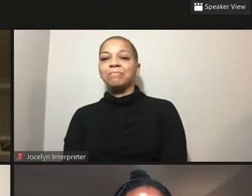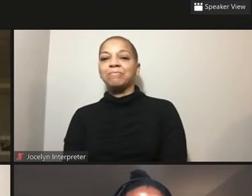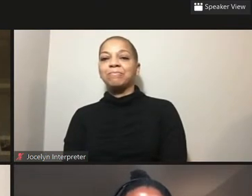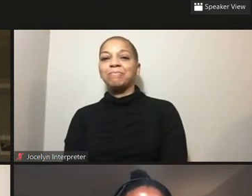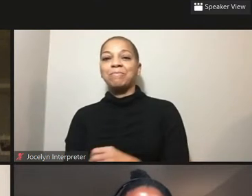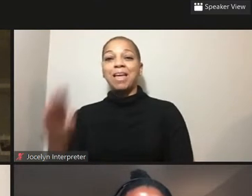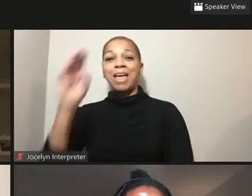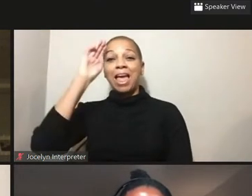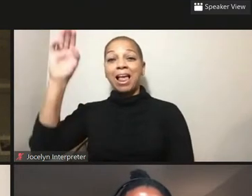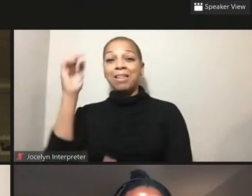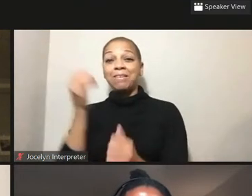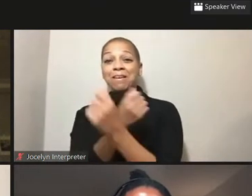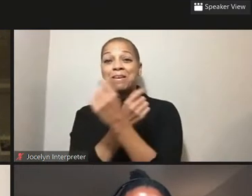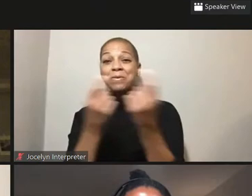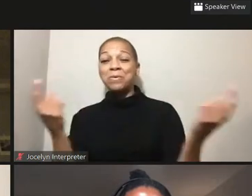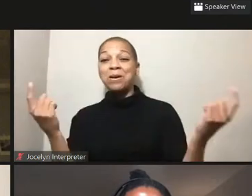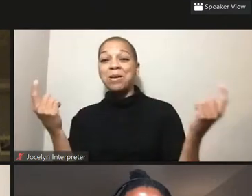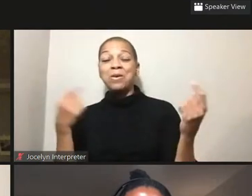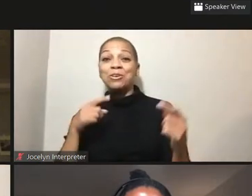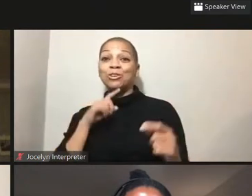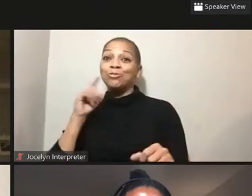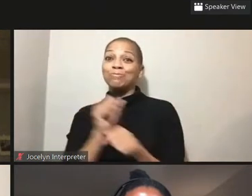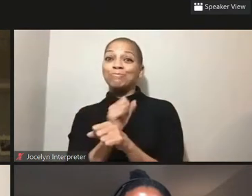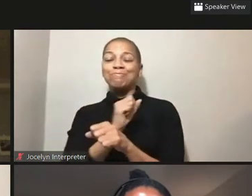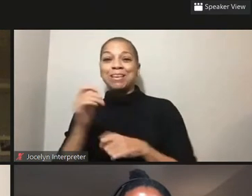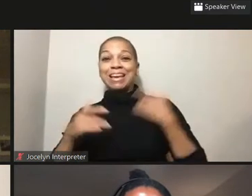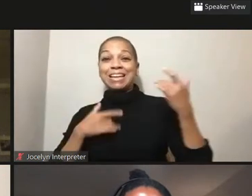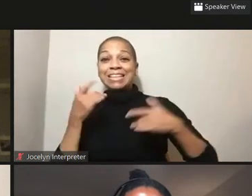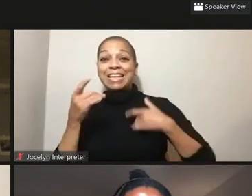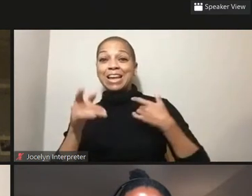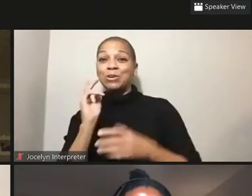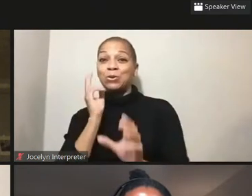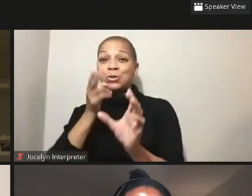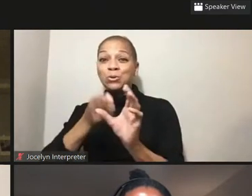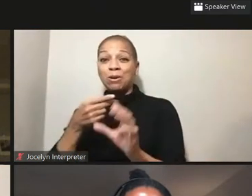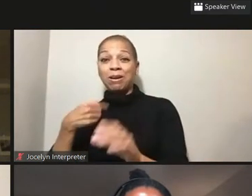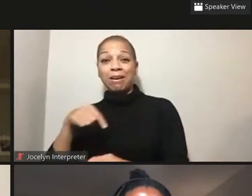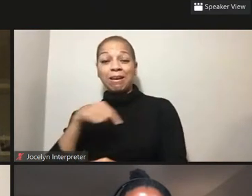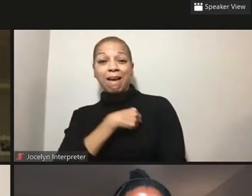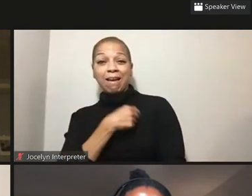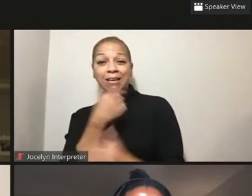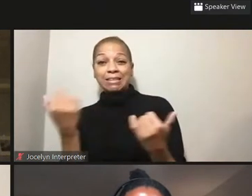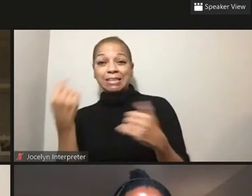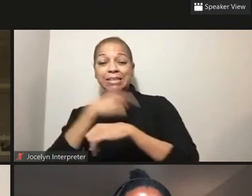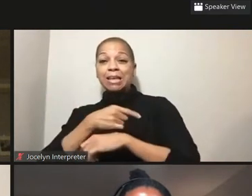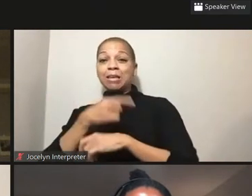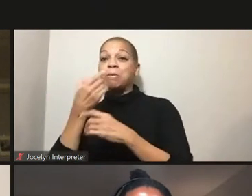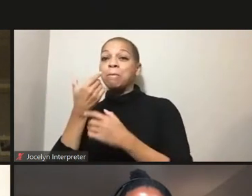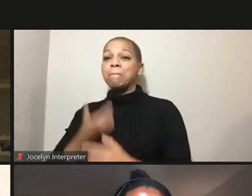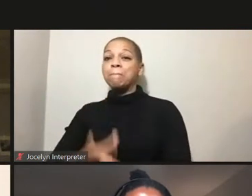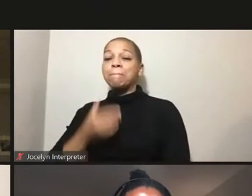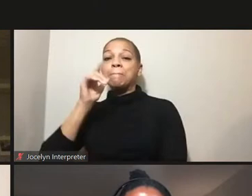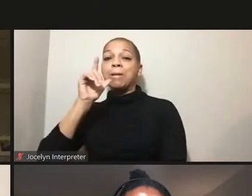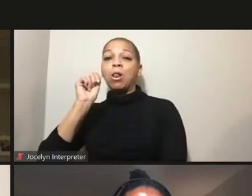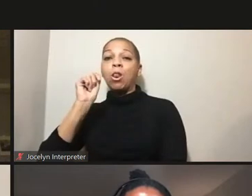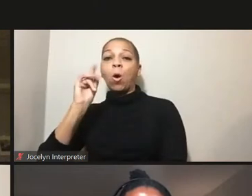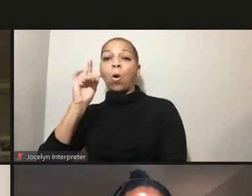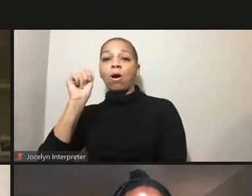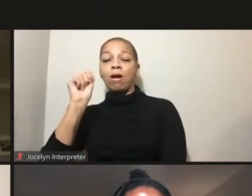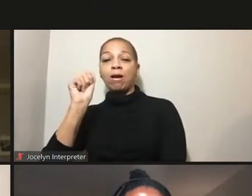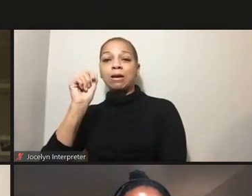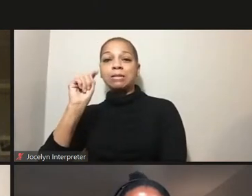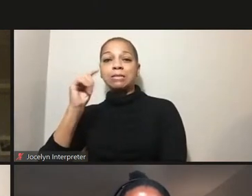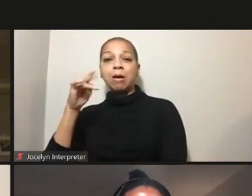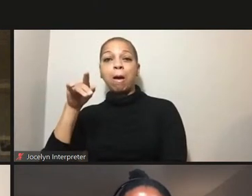Hi, everyone. We're so excited that you're joining us today. I'm Laura Thompson. I'm the Director of Education at